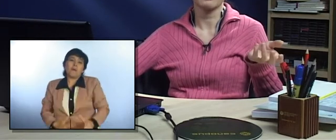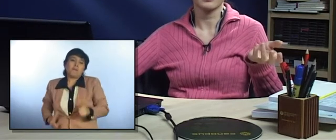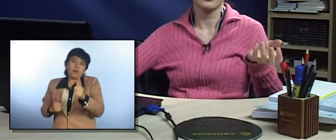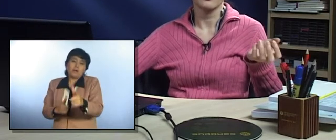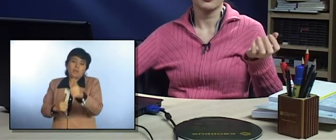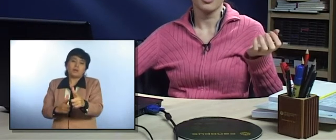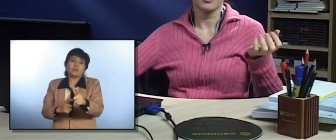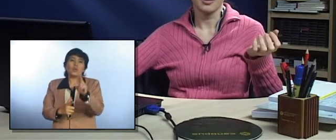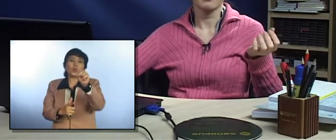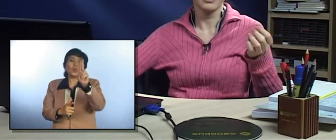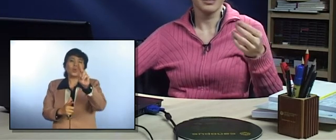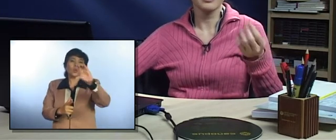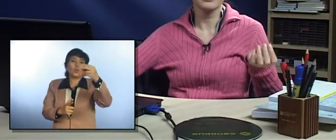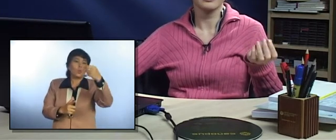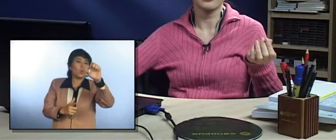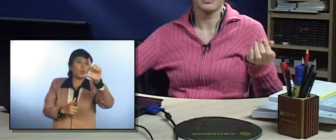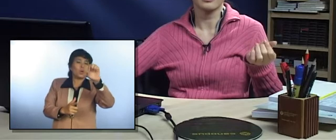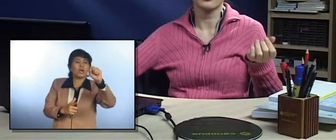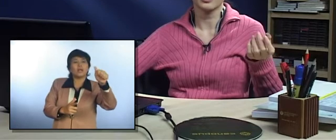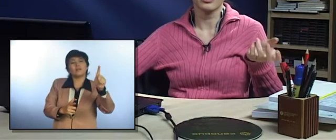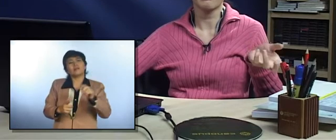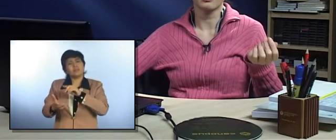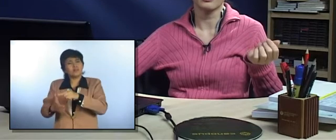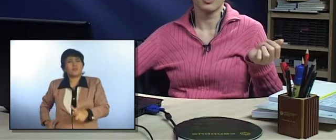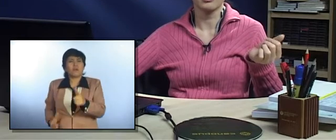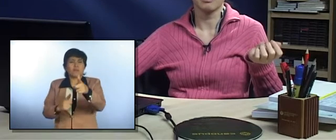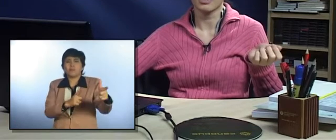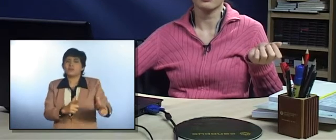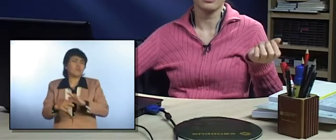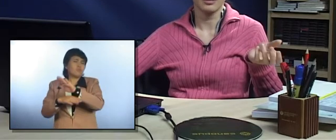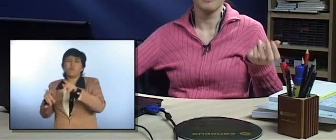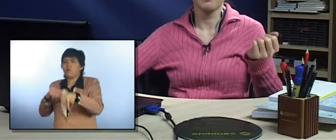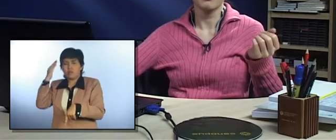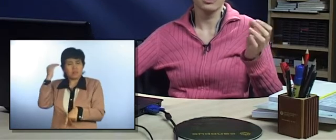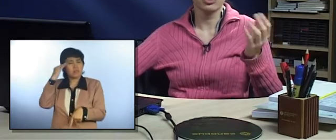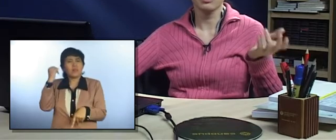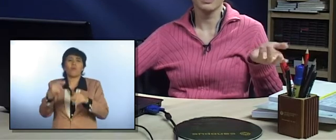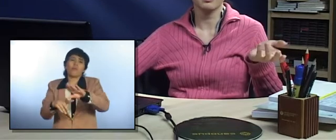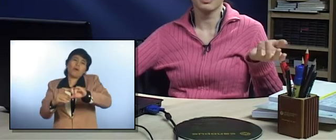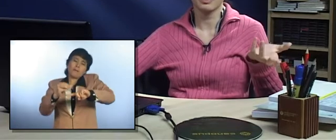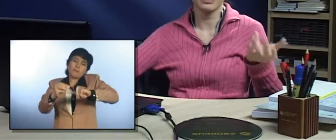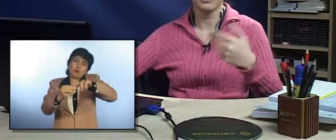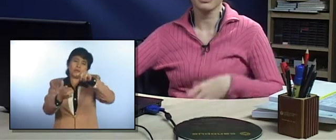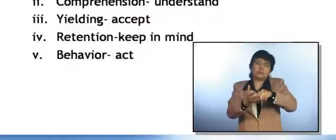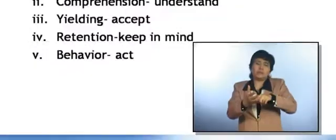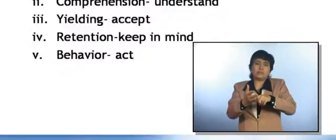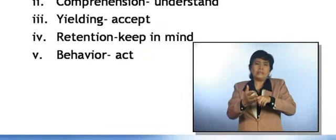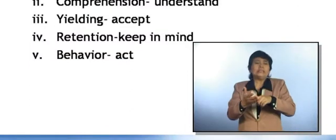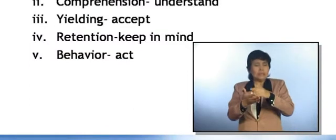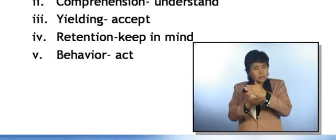nuclear weapon. So this is a disguise which everyone knows about, yeah? But still many people believed